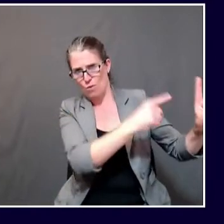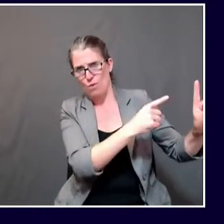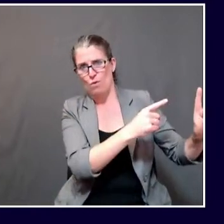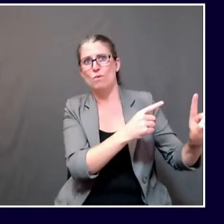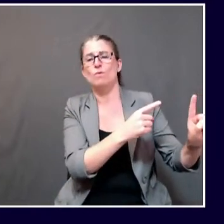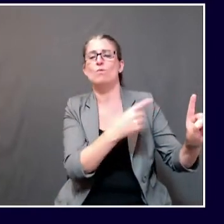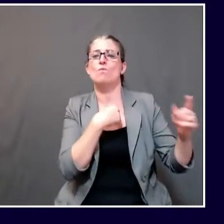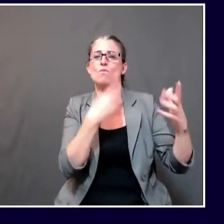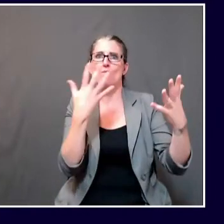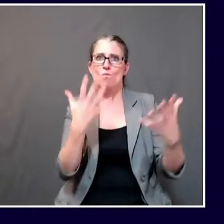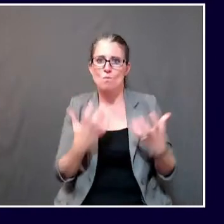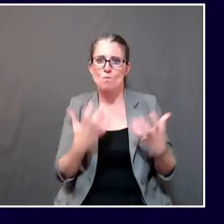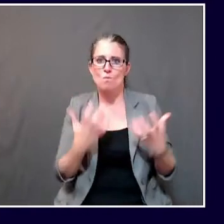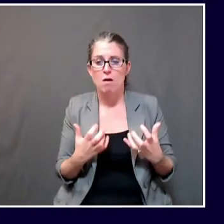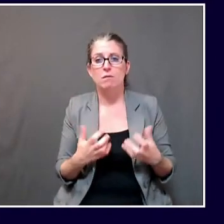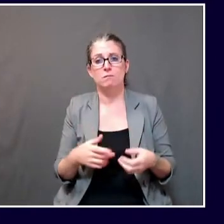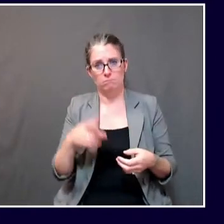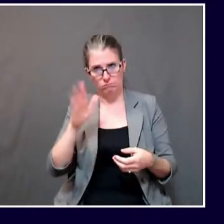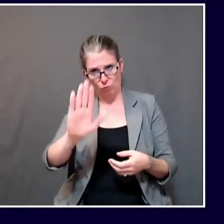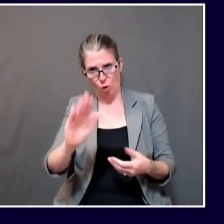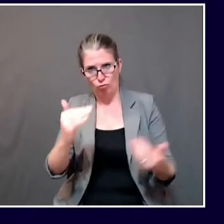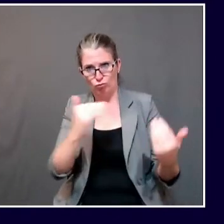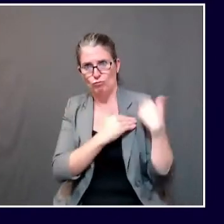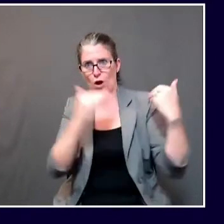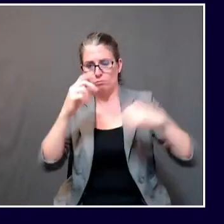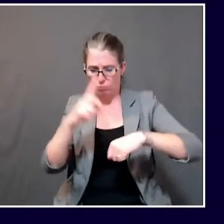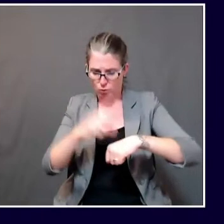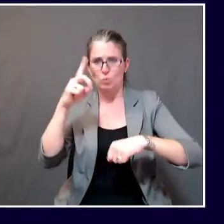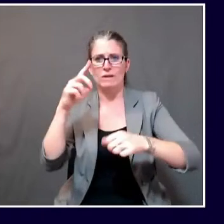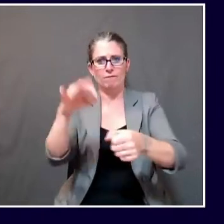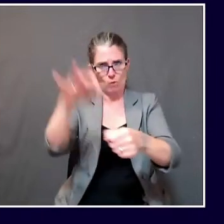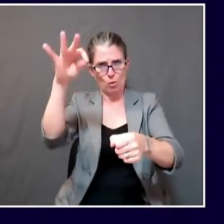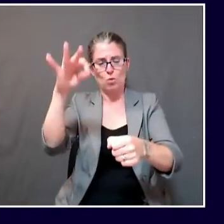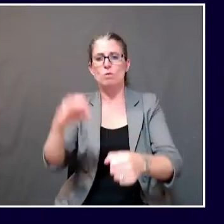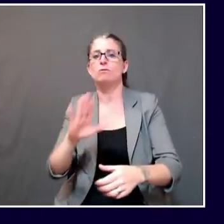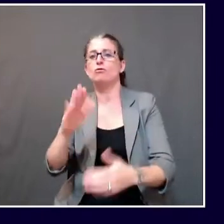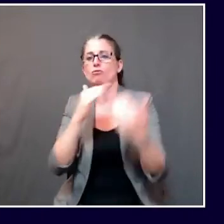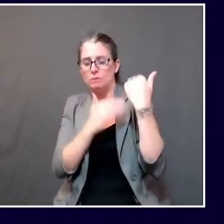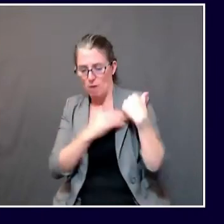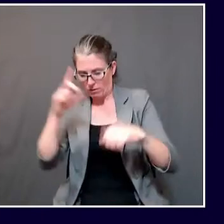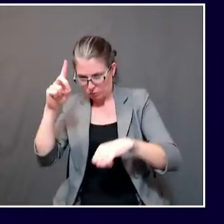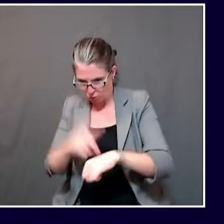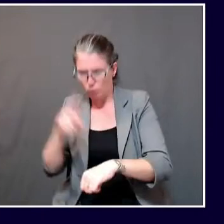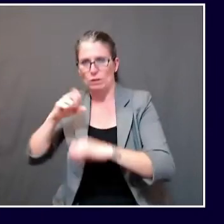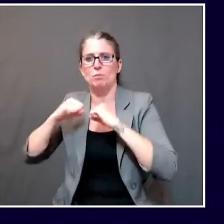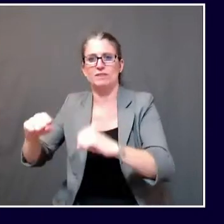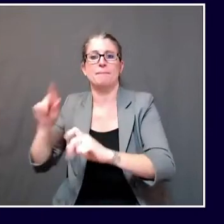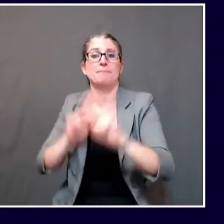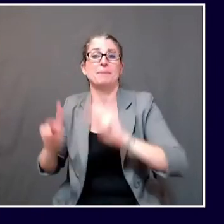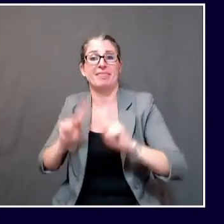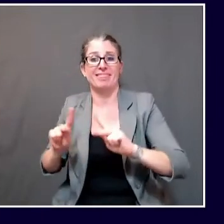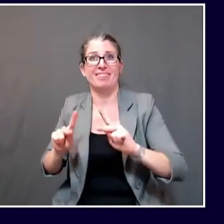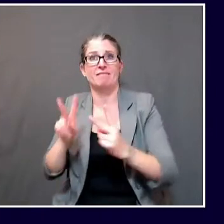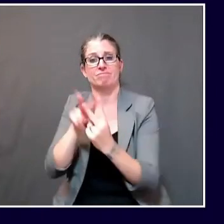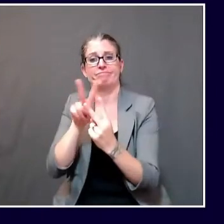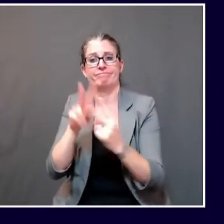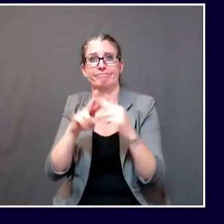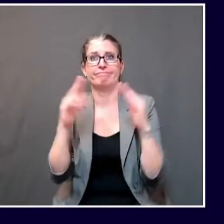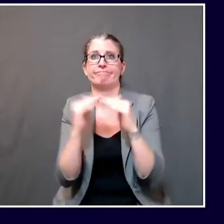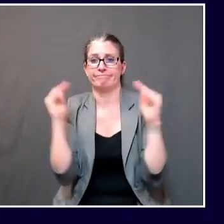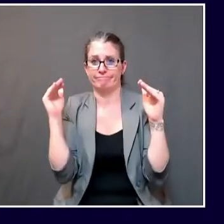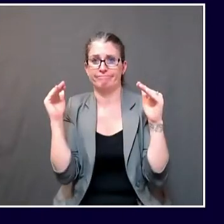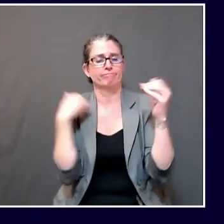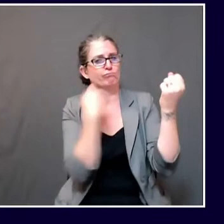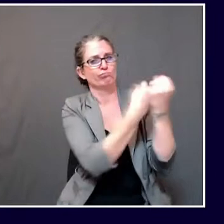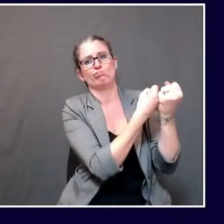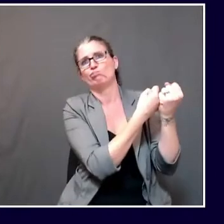goal is to make sure that every citizen who wishes to participate in our electoral process can do so with the confidence that their ballot will be